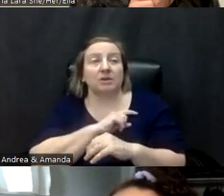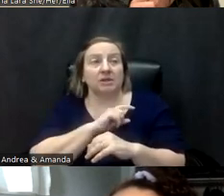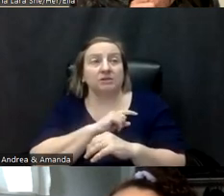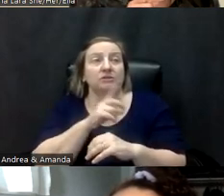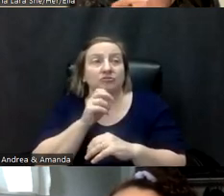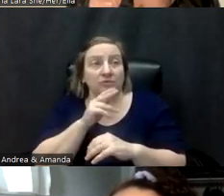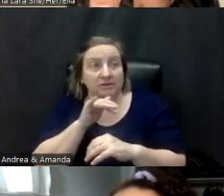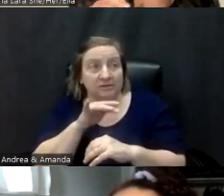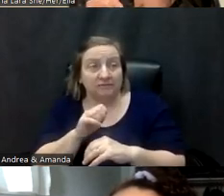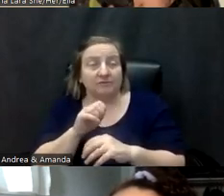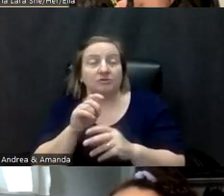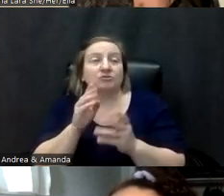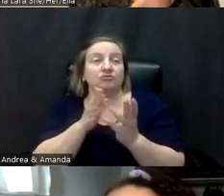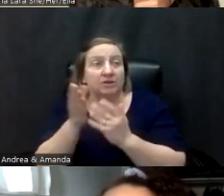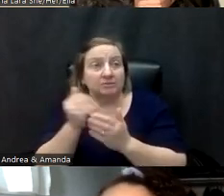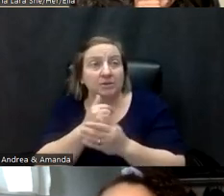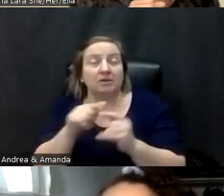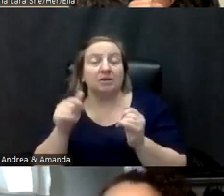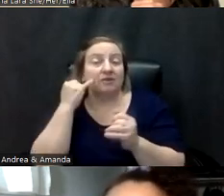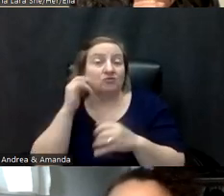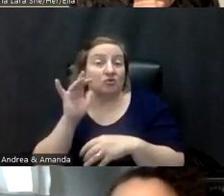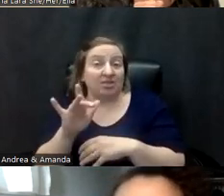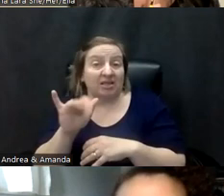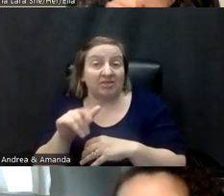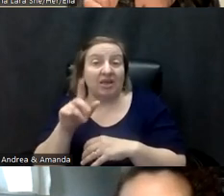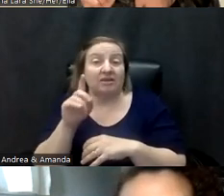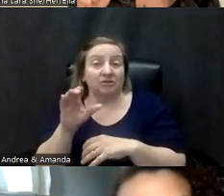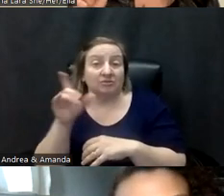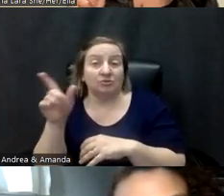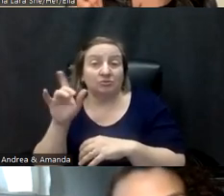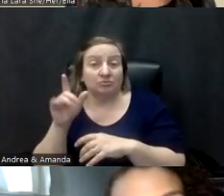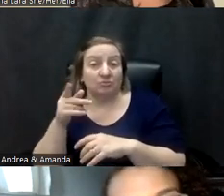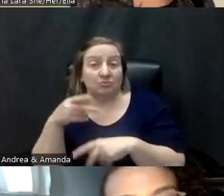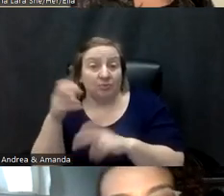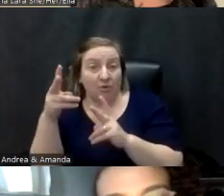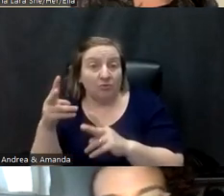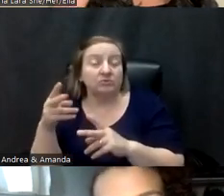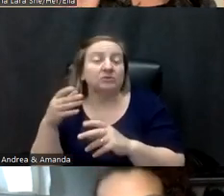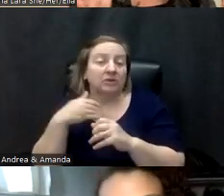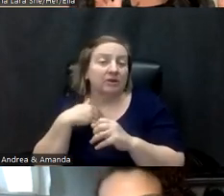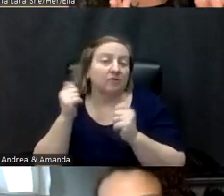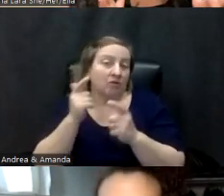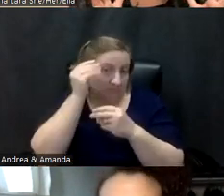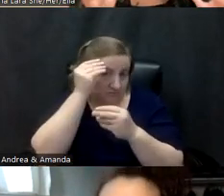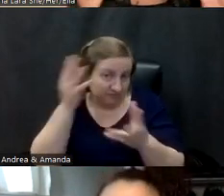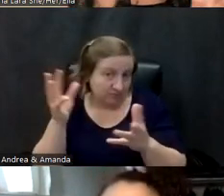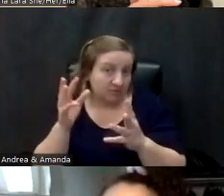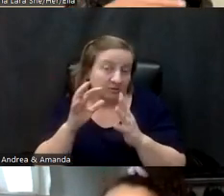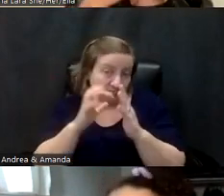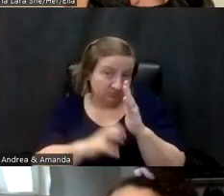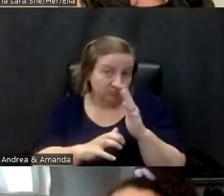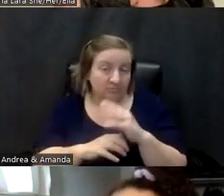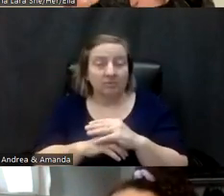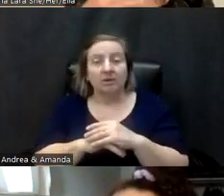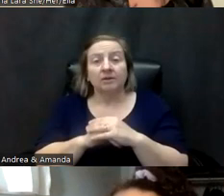etc. And when you click that document that you post, it has all this information where